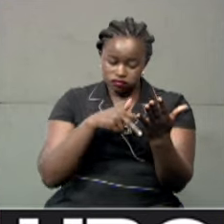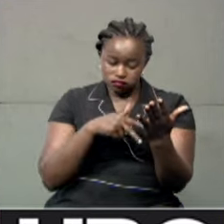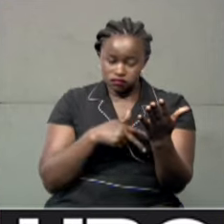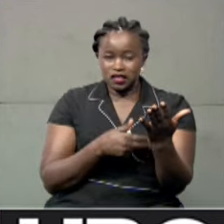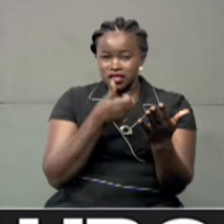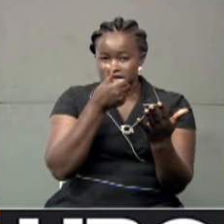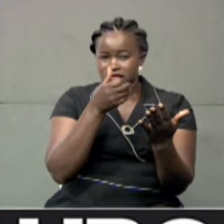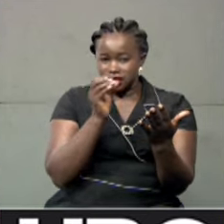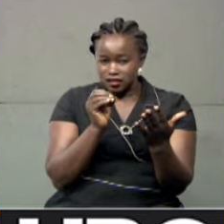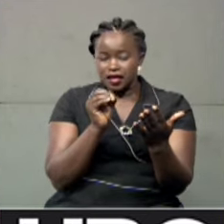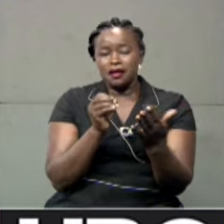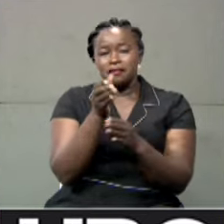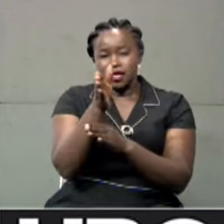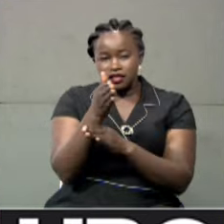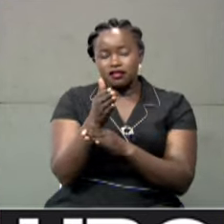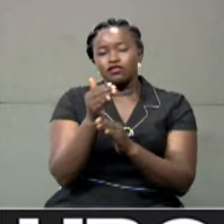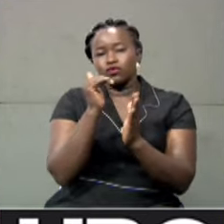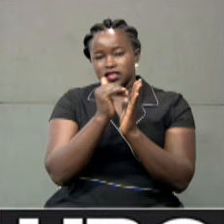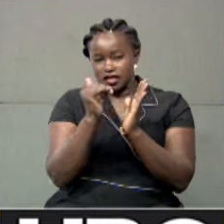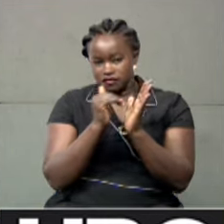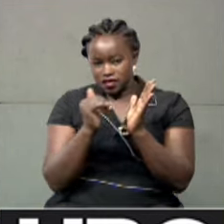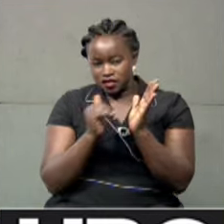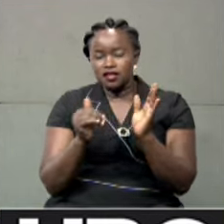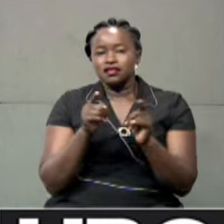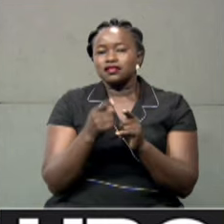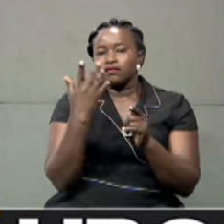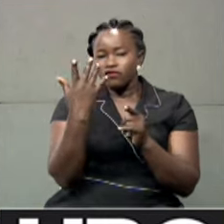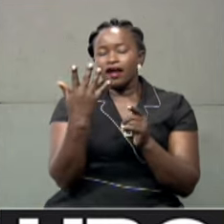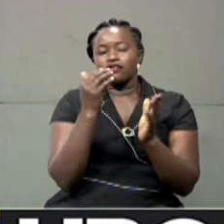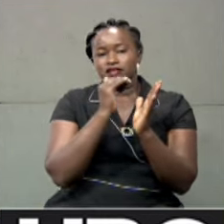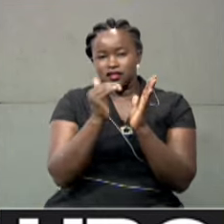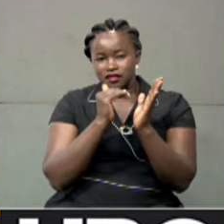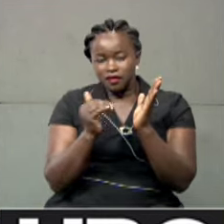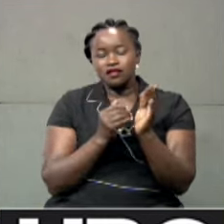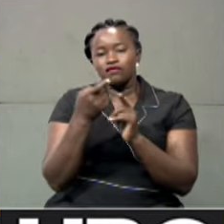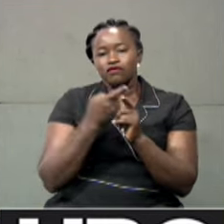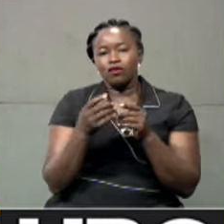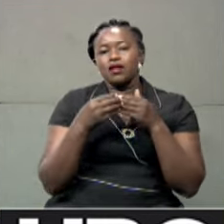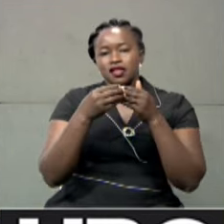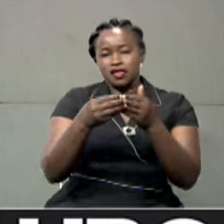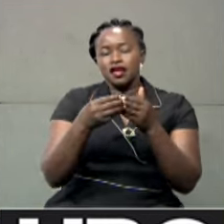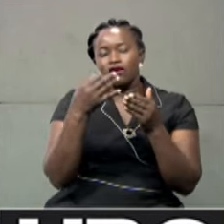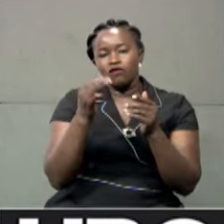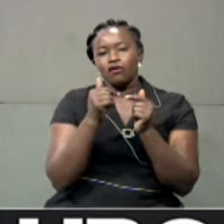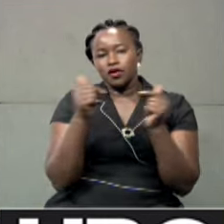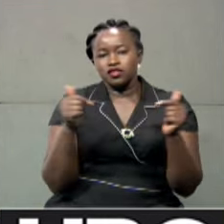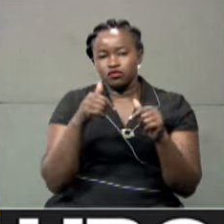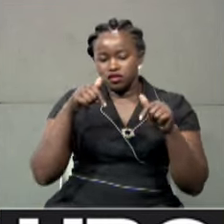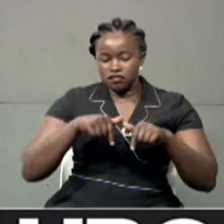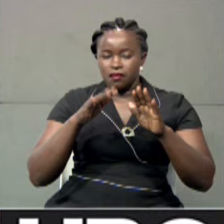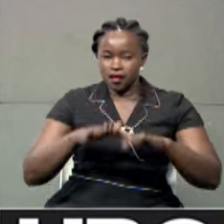60 ministerial statements and 5 statements from Leader of Opposition in